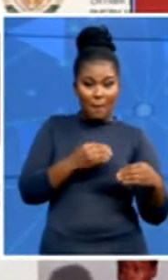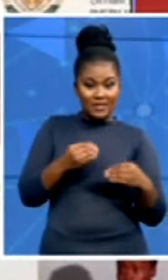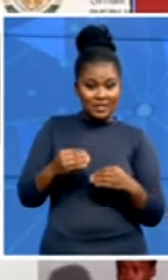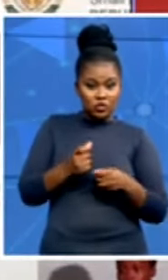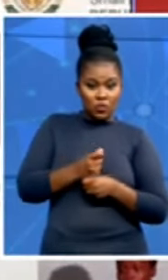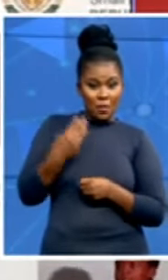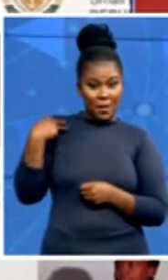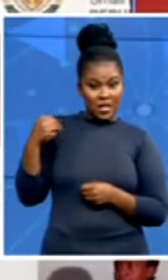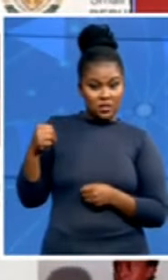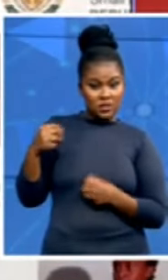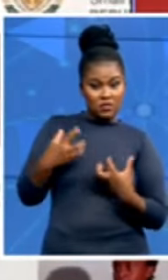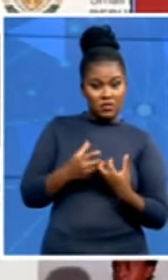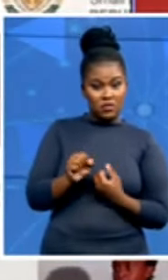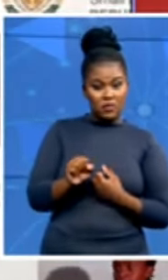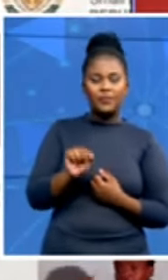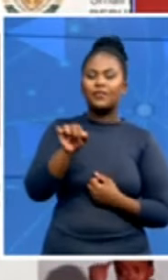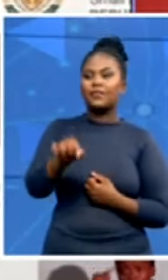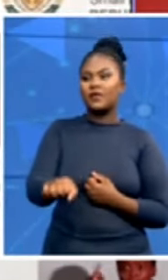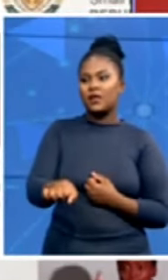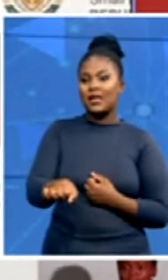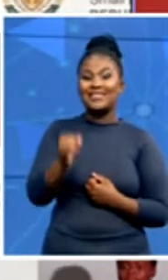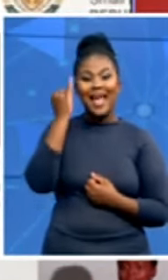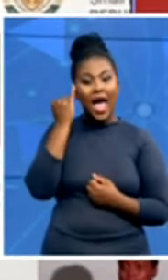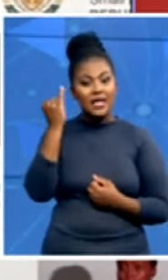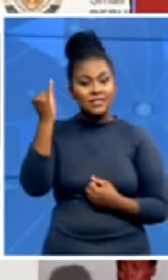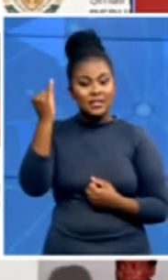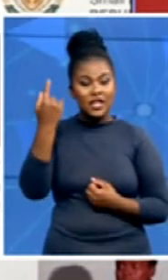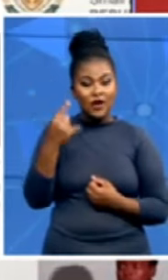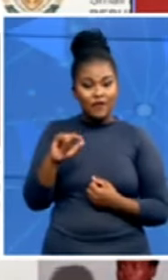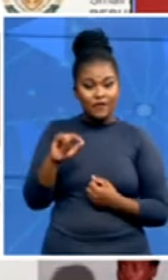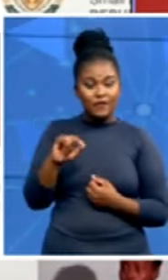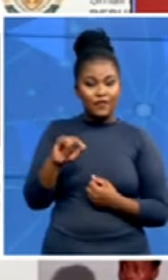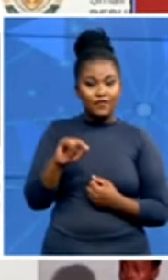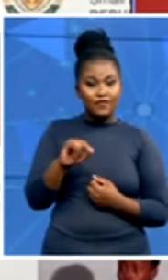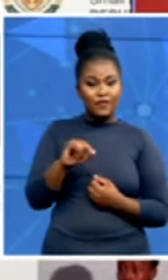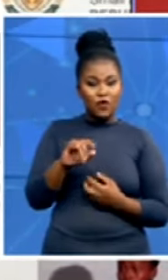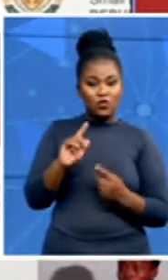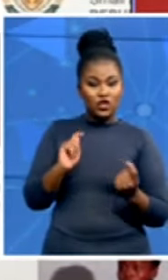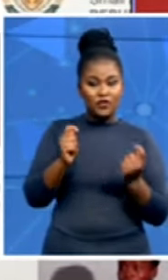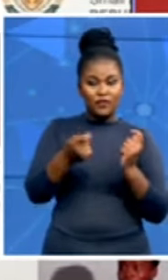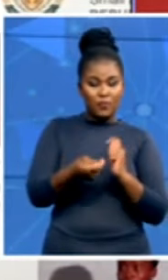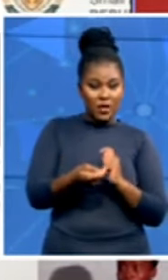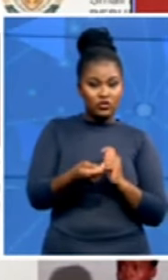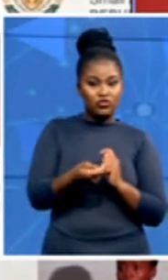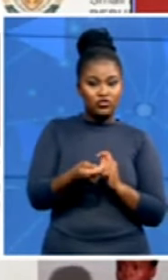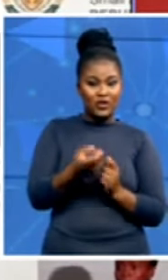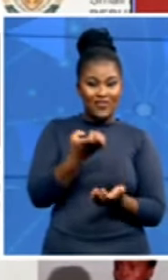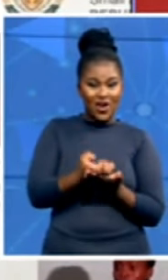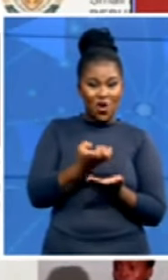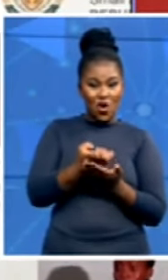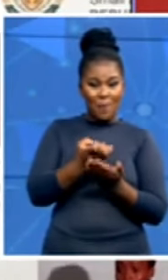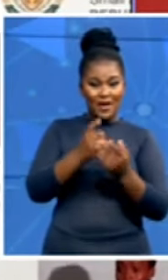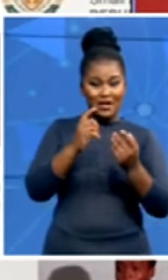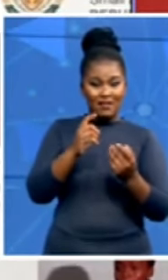Yes, the idea of radical socio-economic transformation resonates so well with me as the minister responsible for a